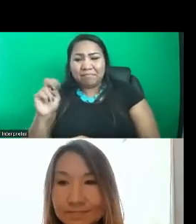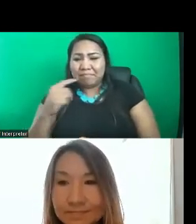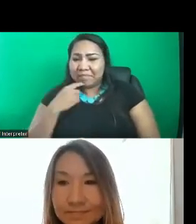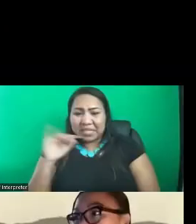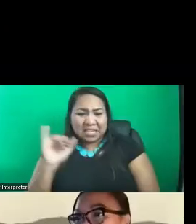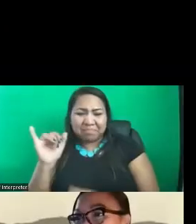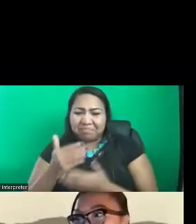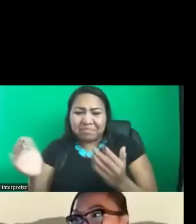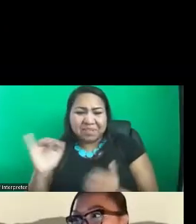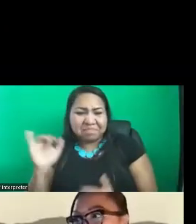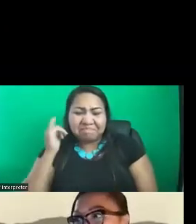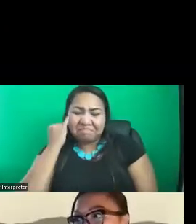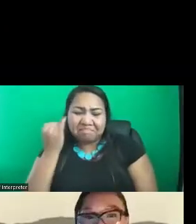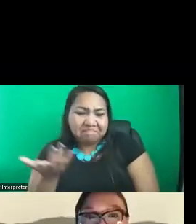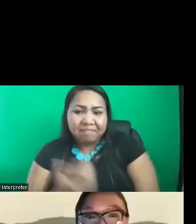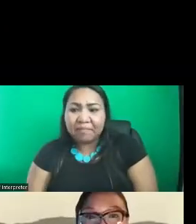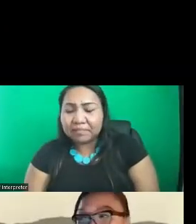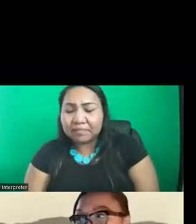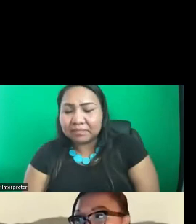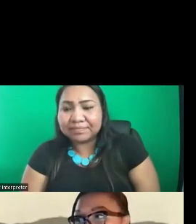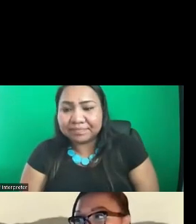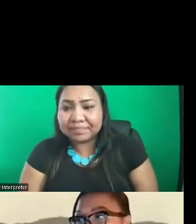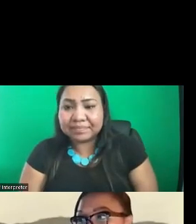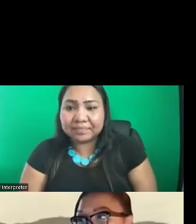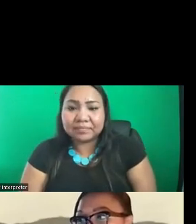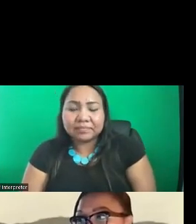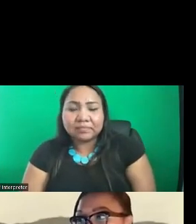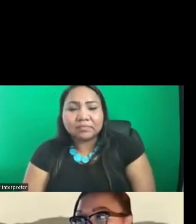Can I also add one more thing?